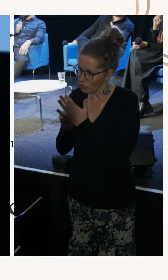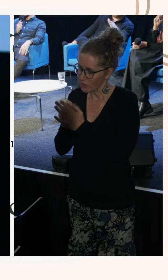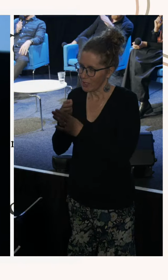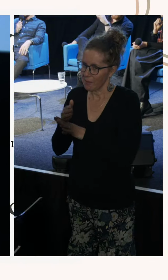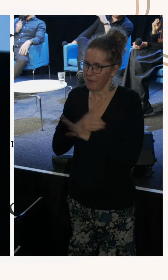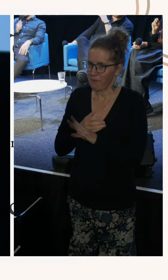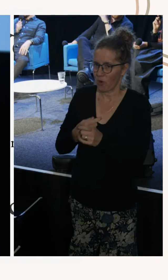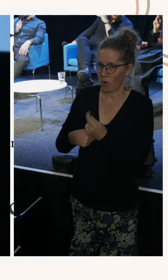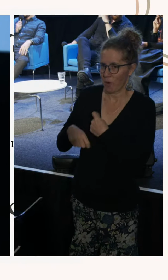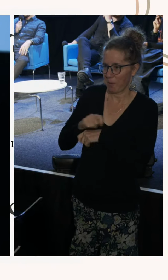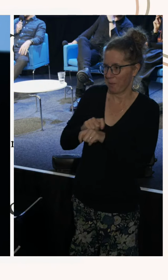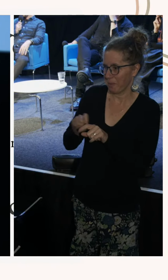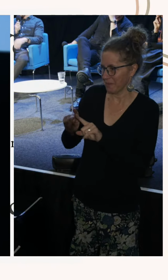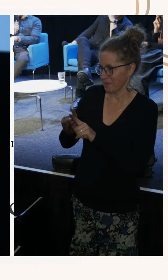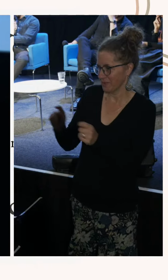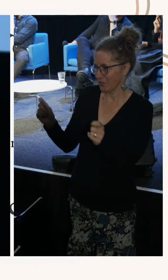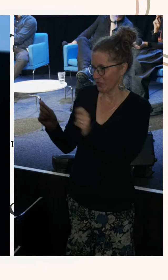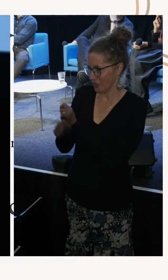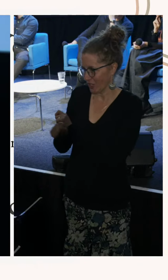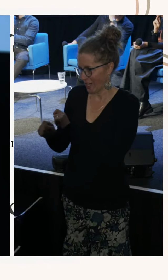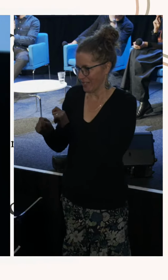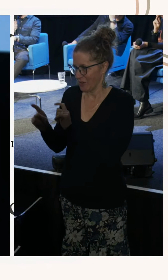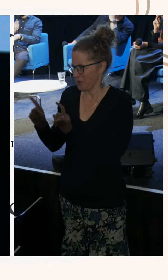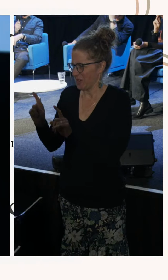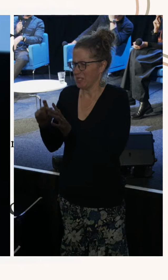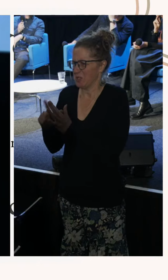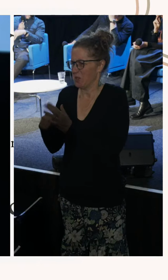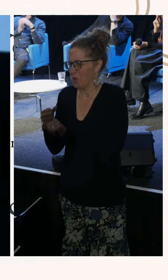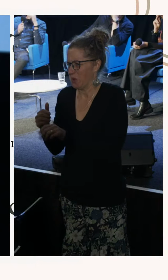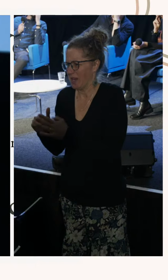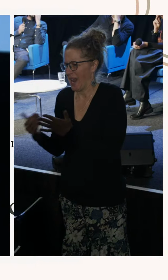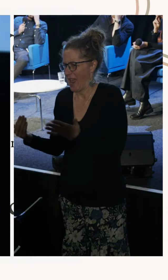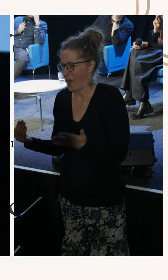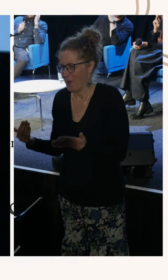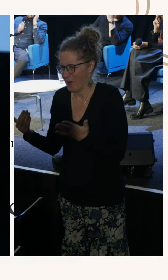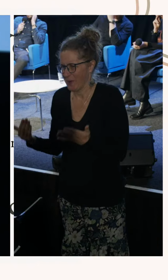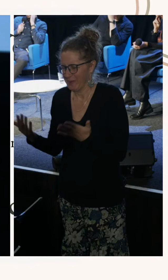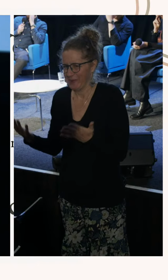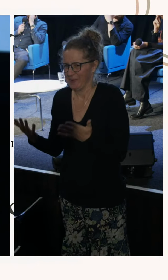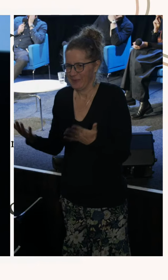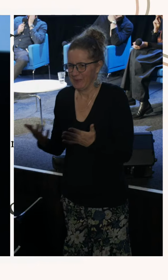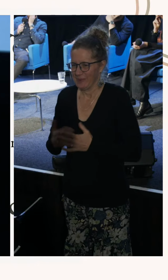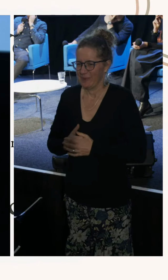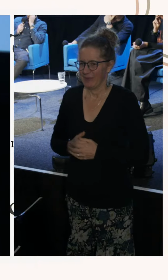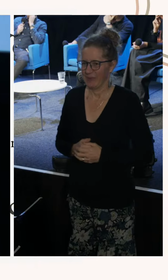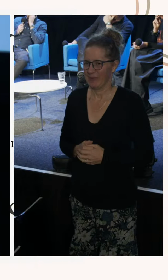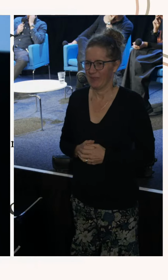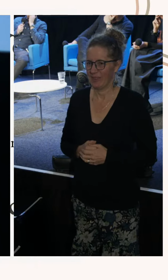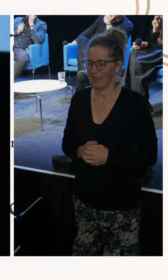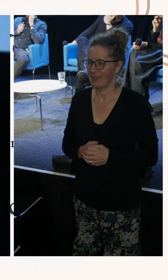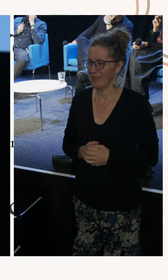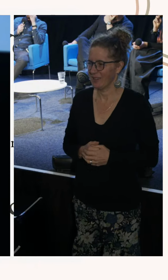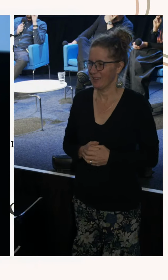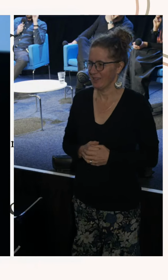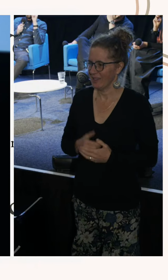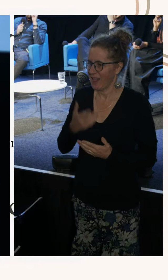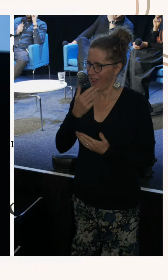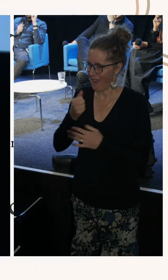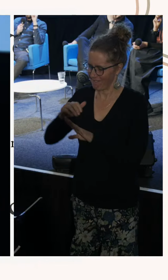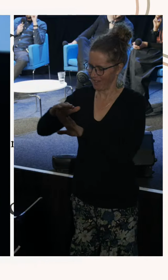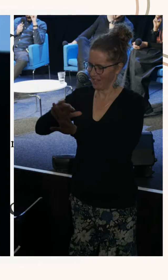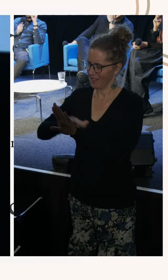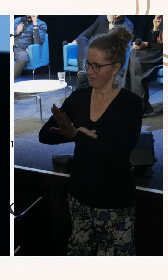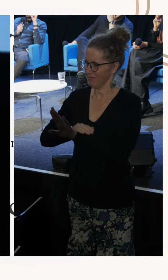mode, or whatever he's up to these days. Yeah. But it's this lovely little